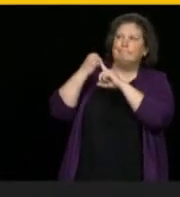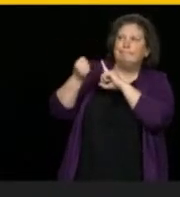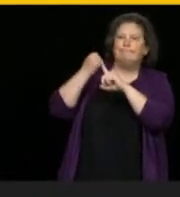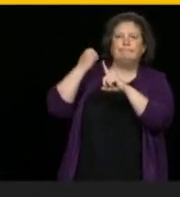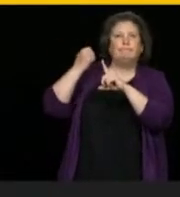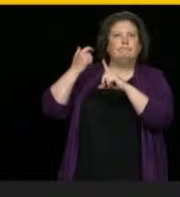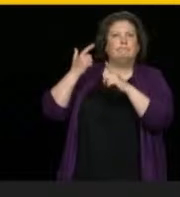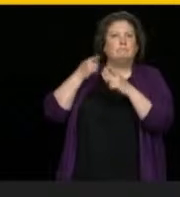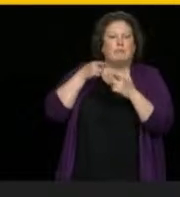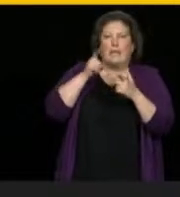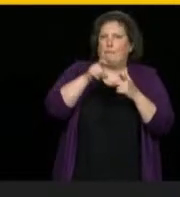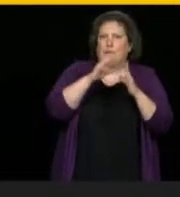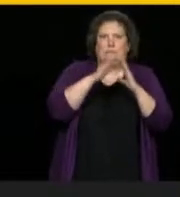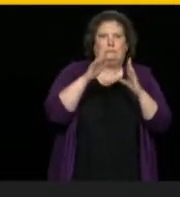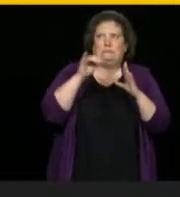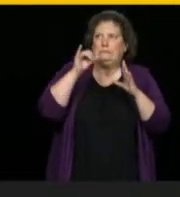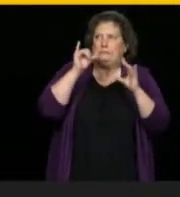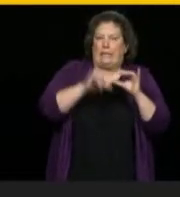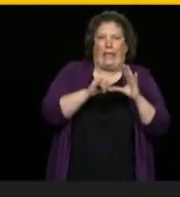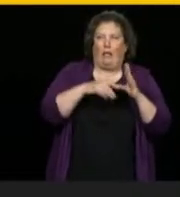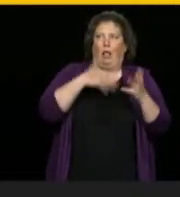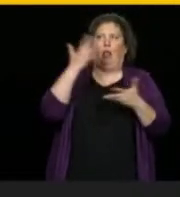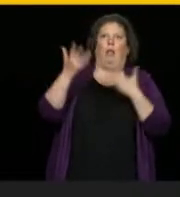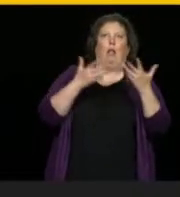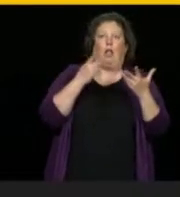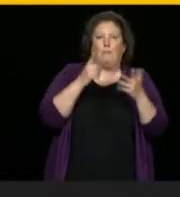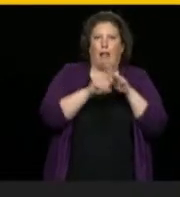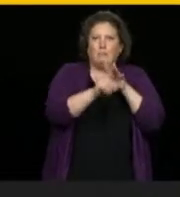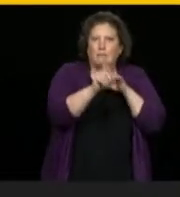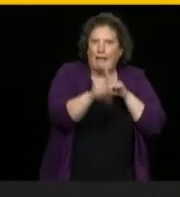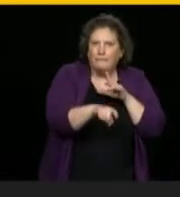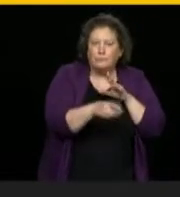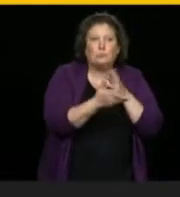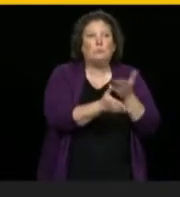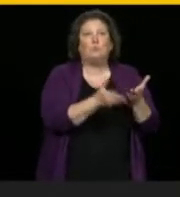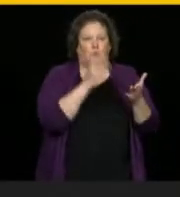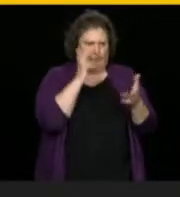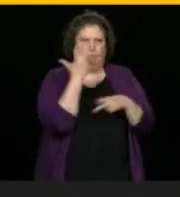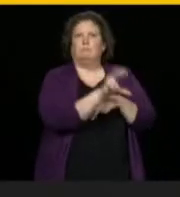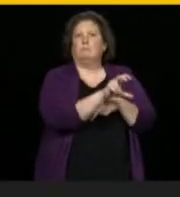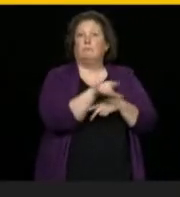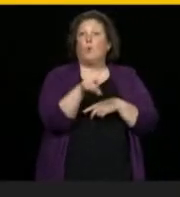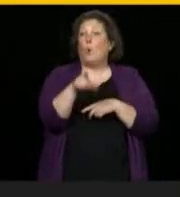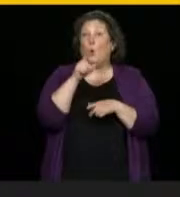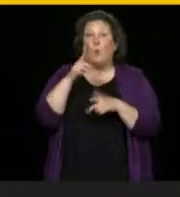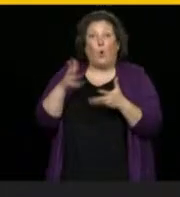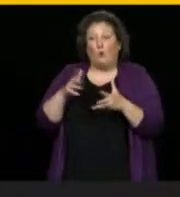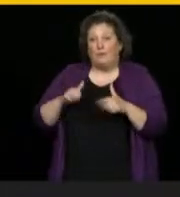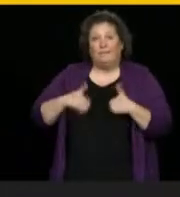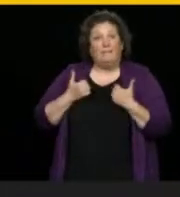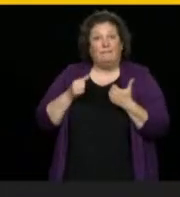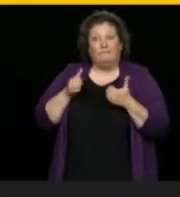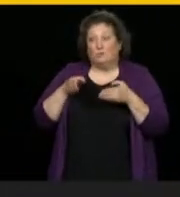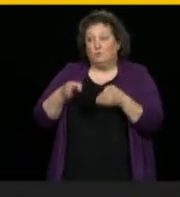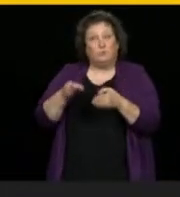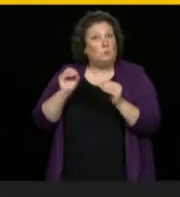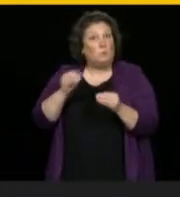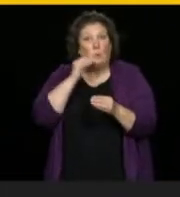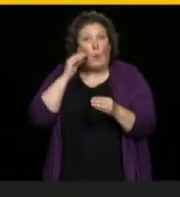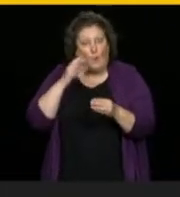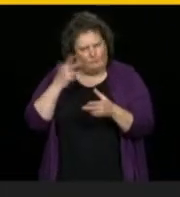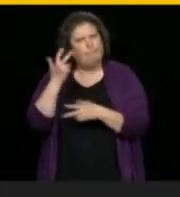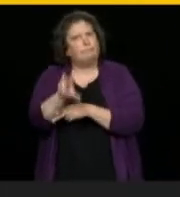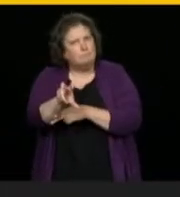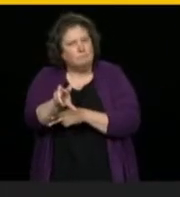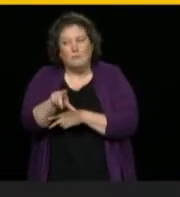or people who are already living in the streets. We needed to increase our support for food banks. We